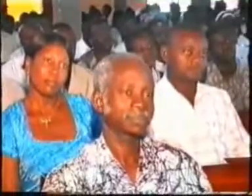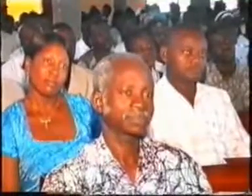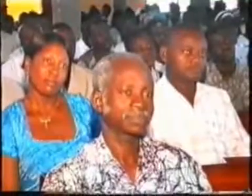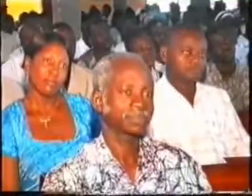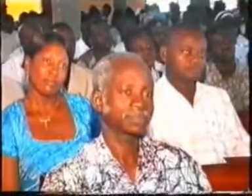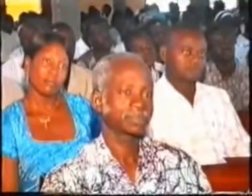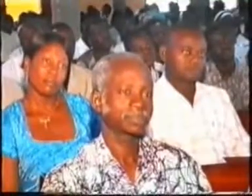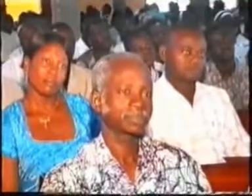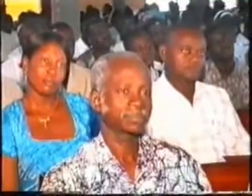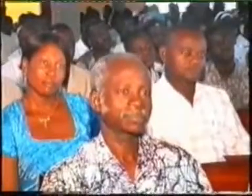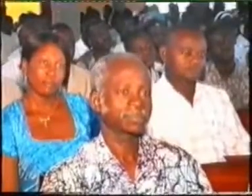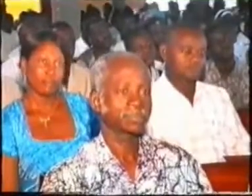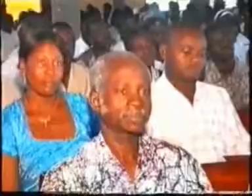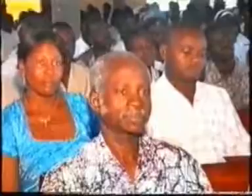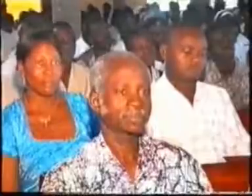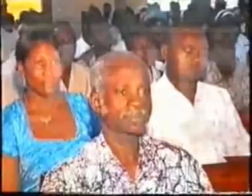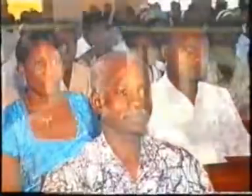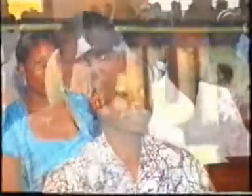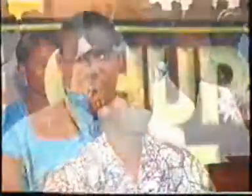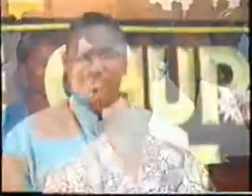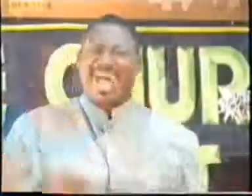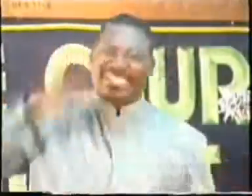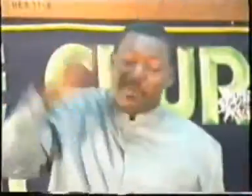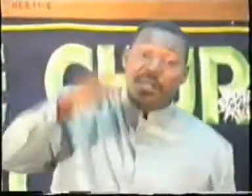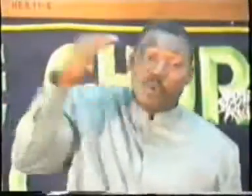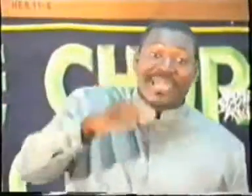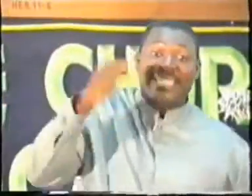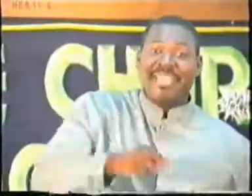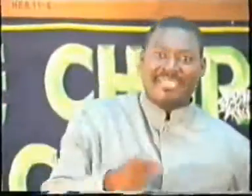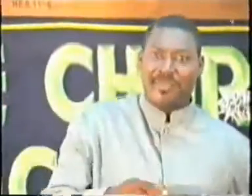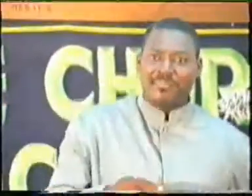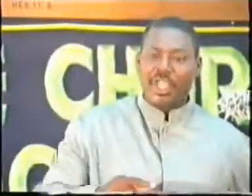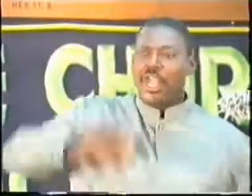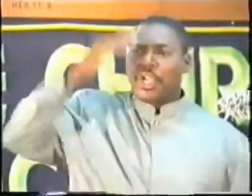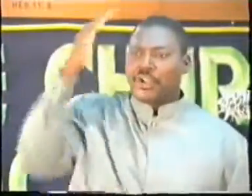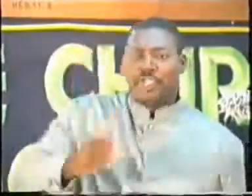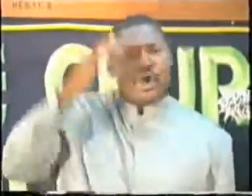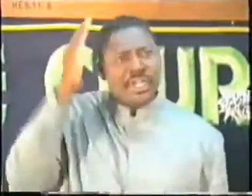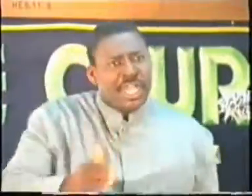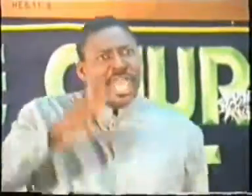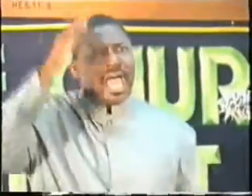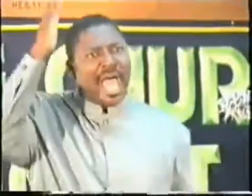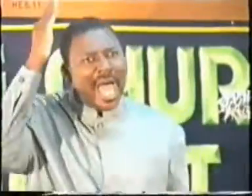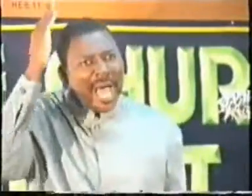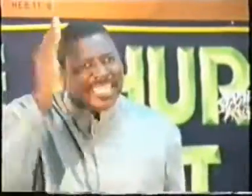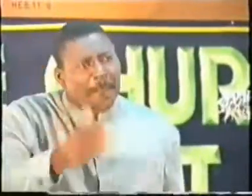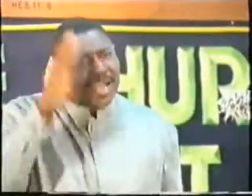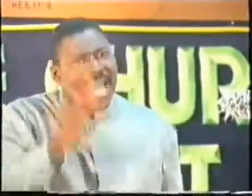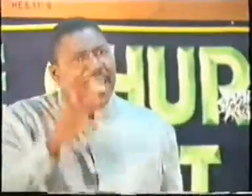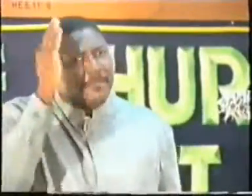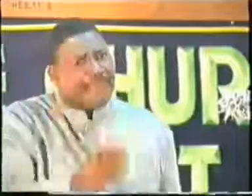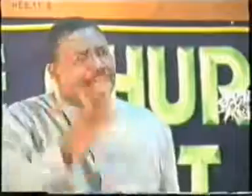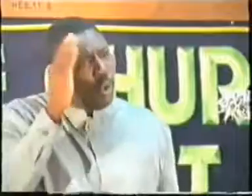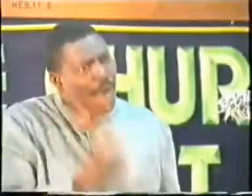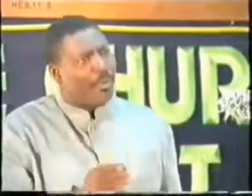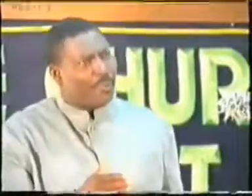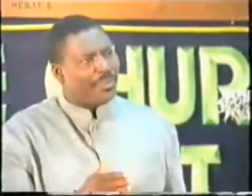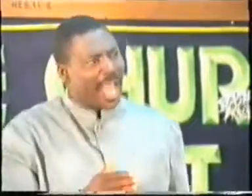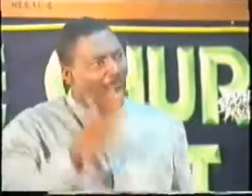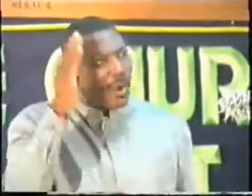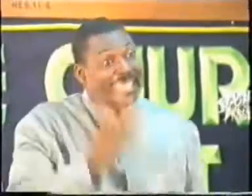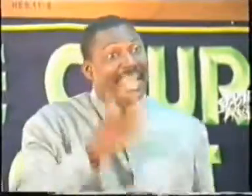2. A black Christo, some I shall say, no. As somewhere no can you answer. Christo ni a some pacani bear any